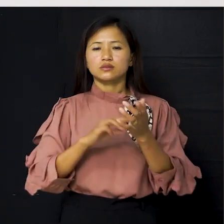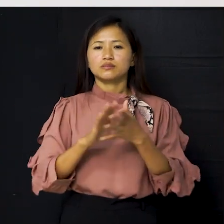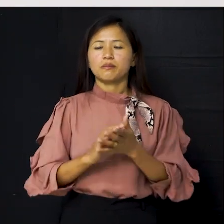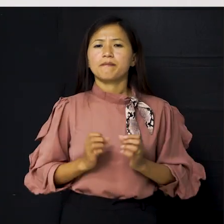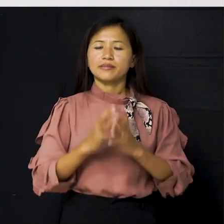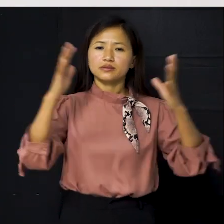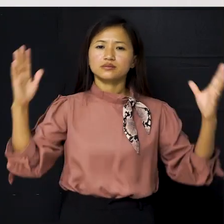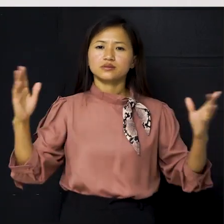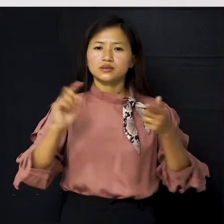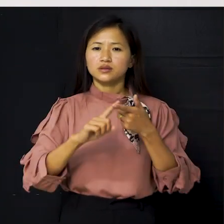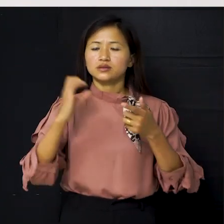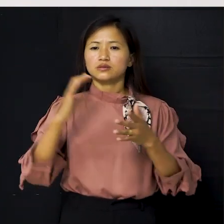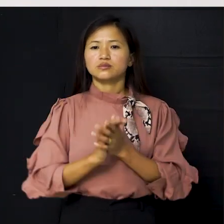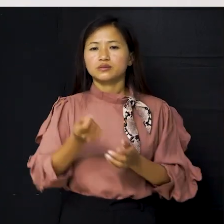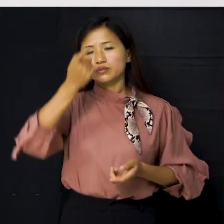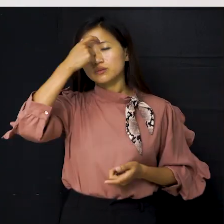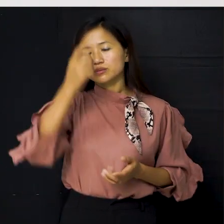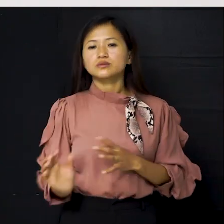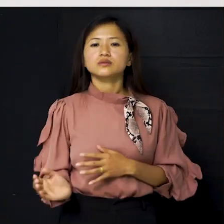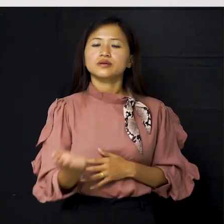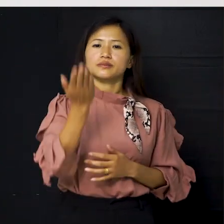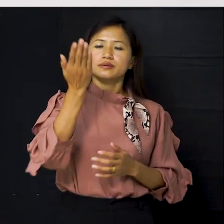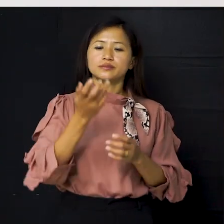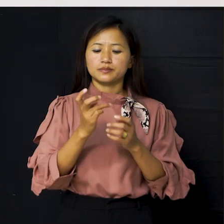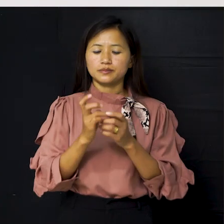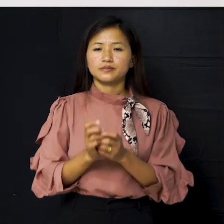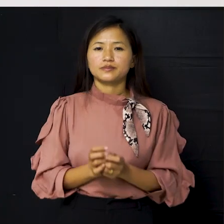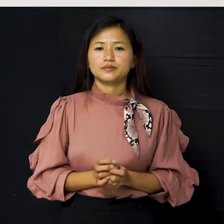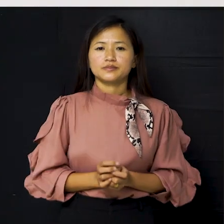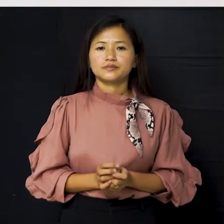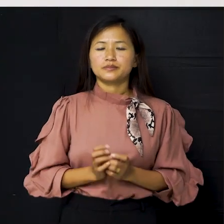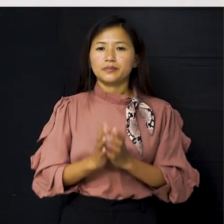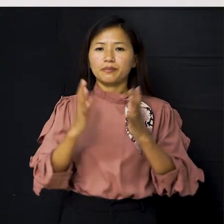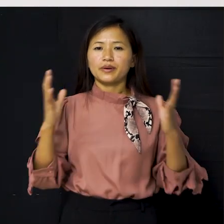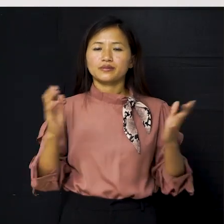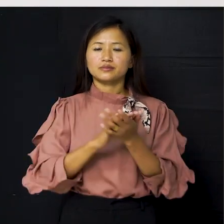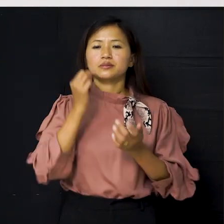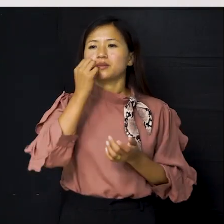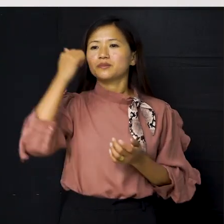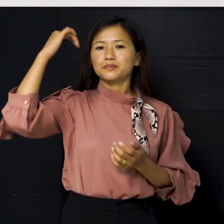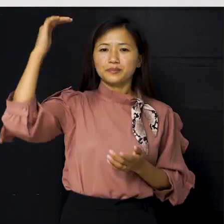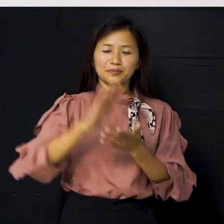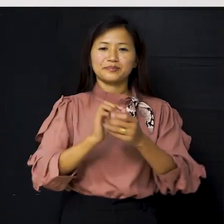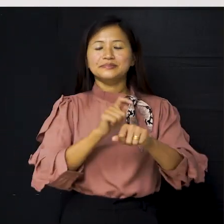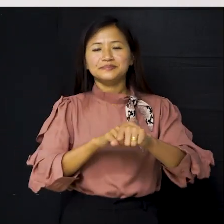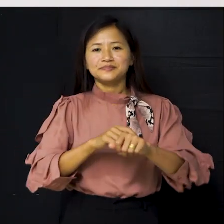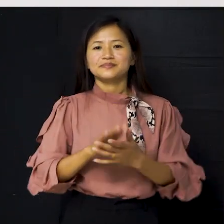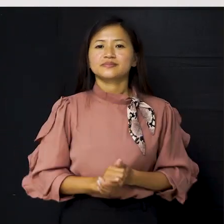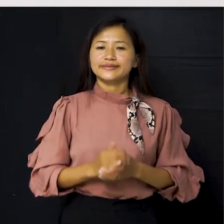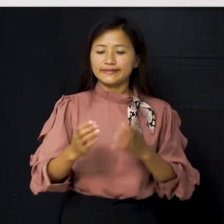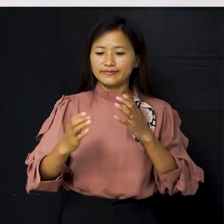economic problems also came up. So he was not able to pay his own men on time. Even agriculture